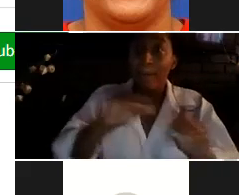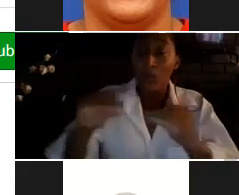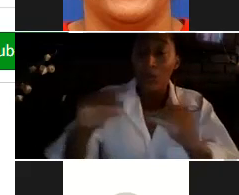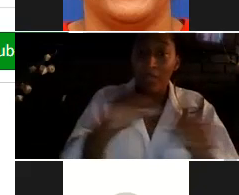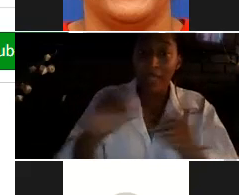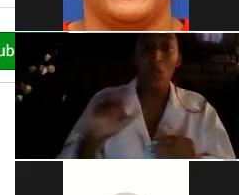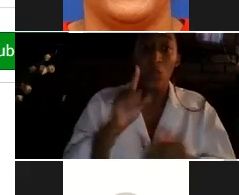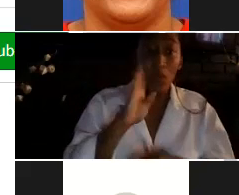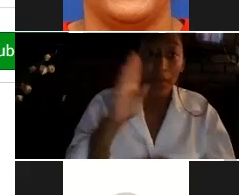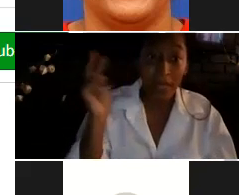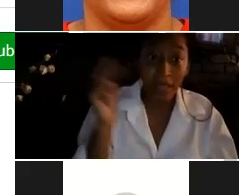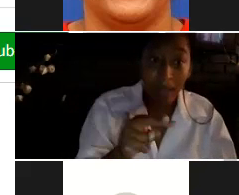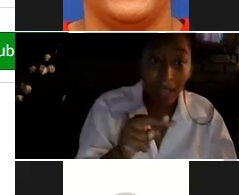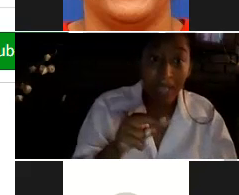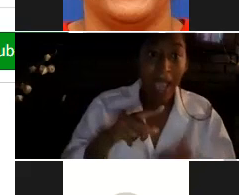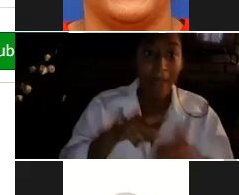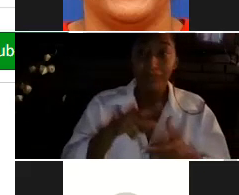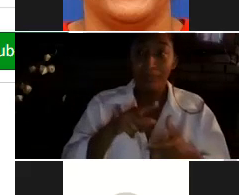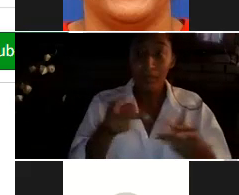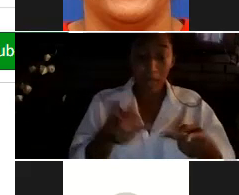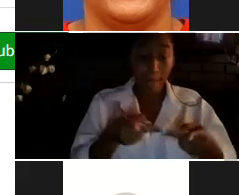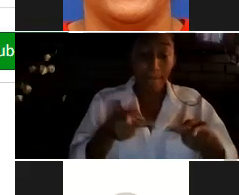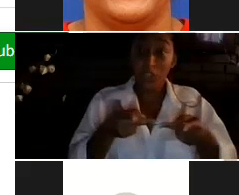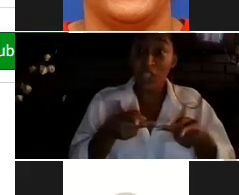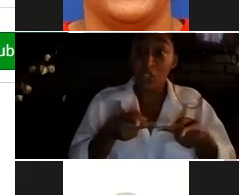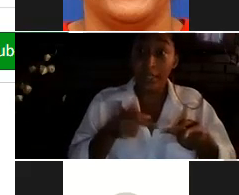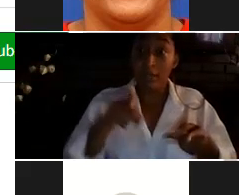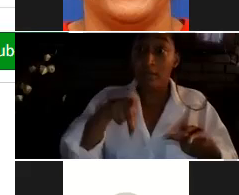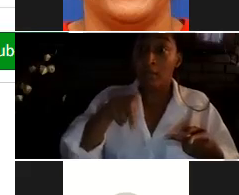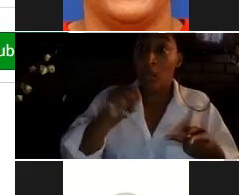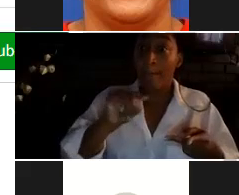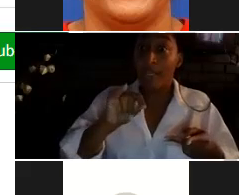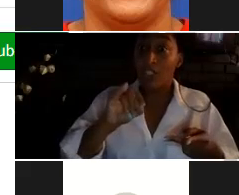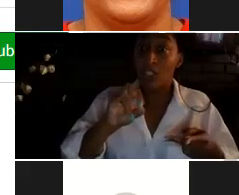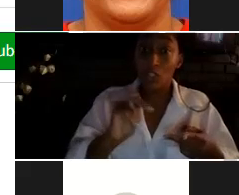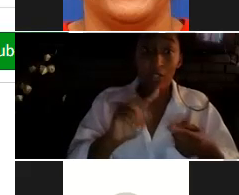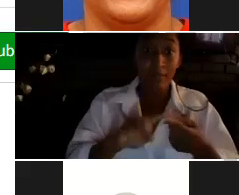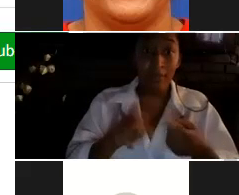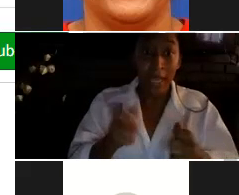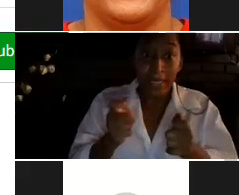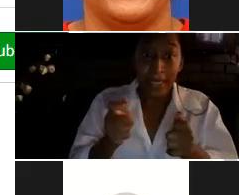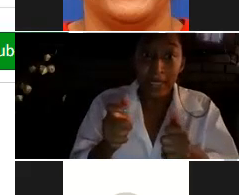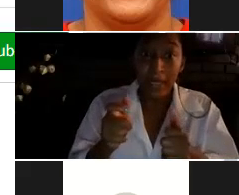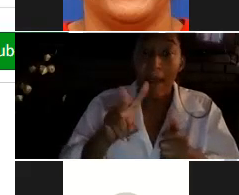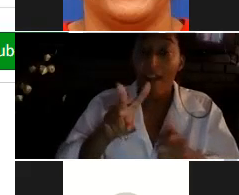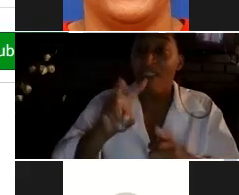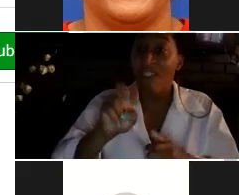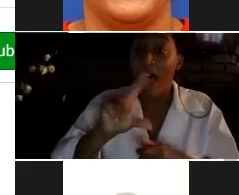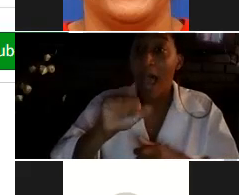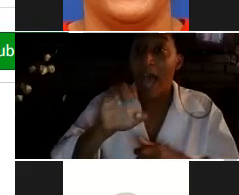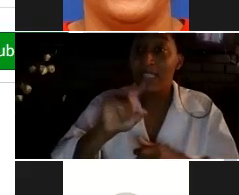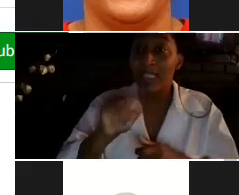acceleration. You'll look at property distance and how you find distance. We'll look